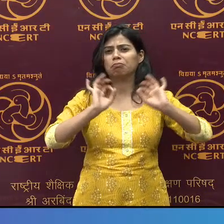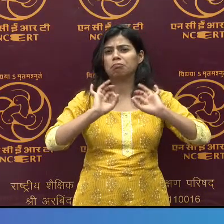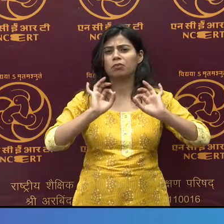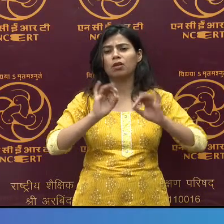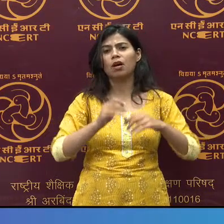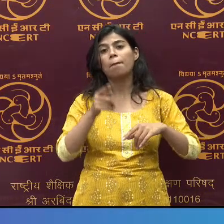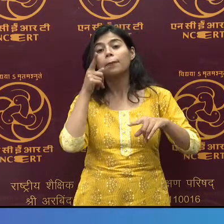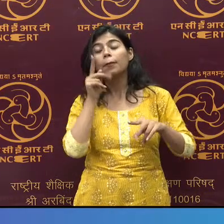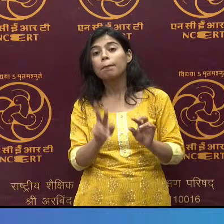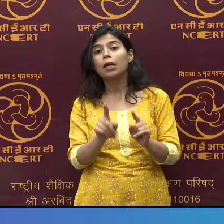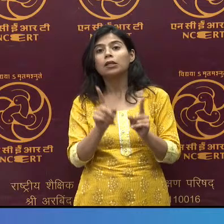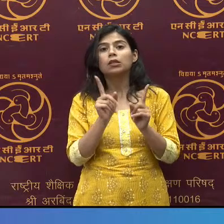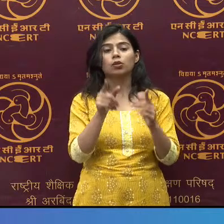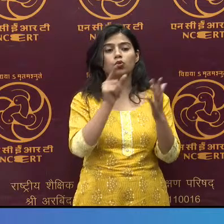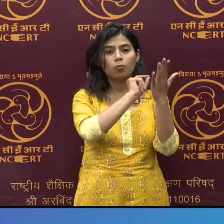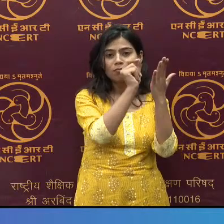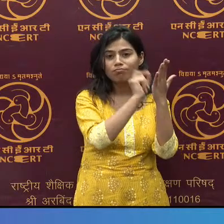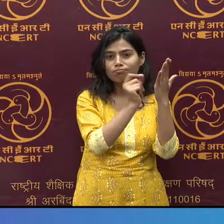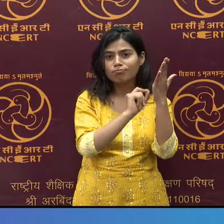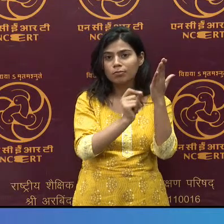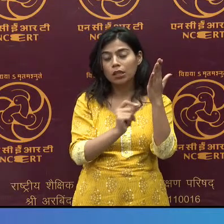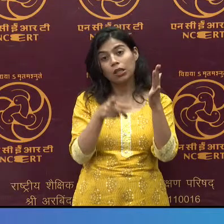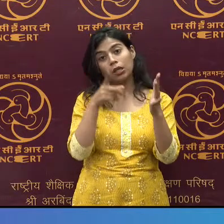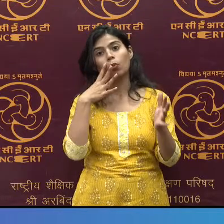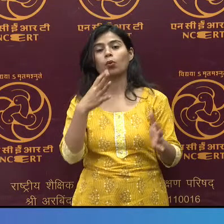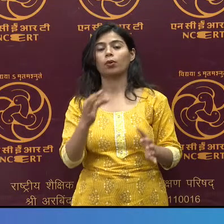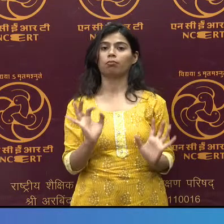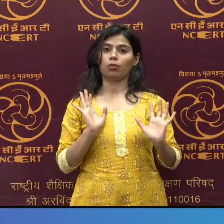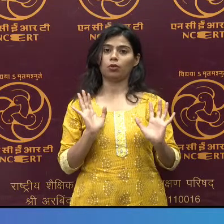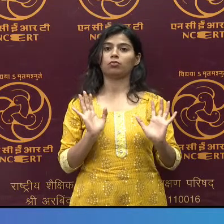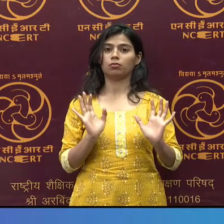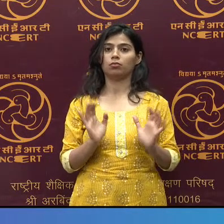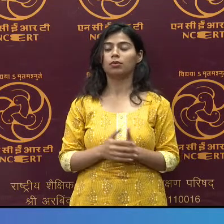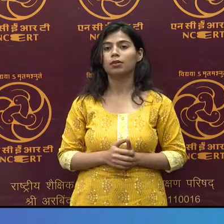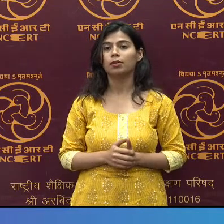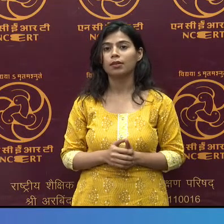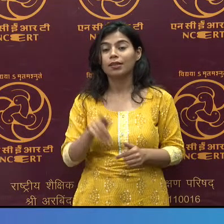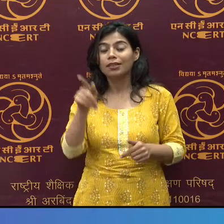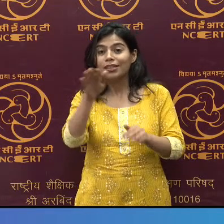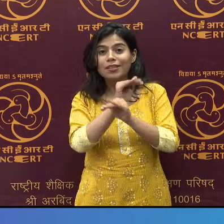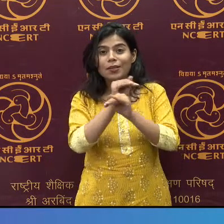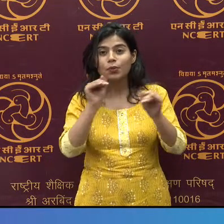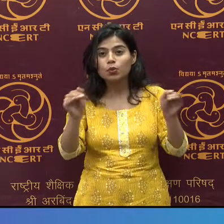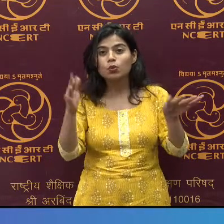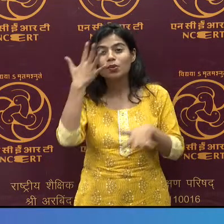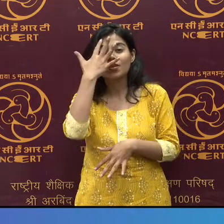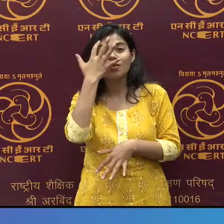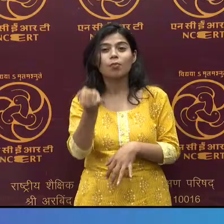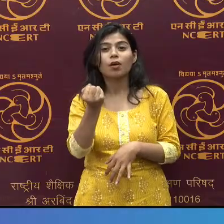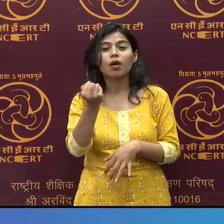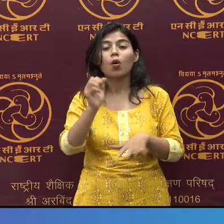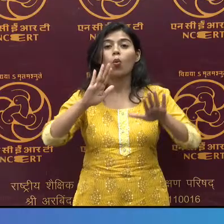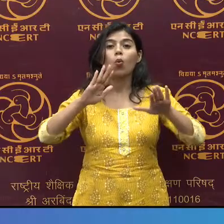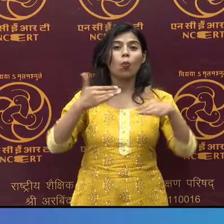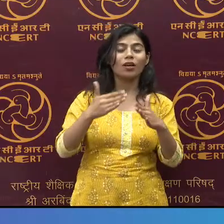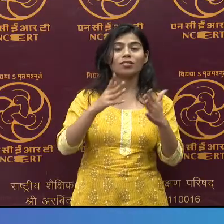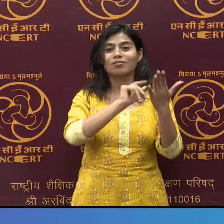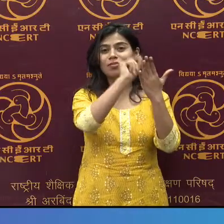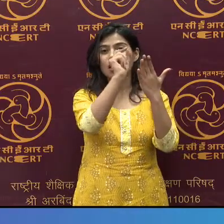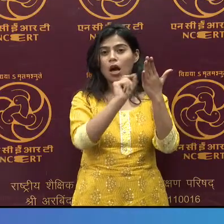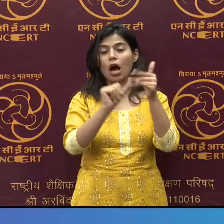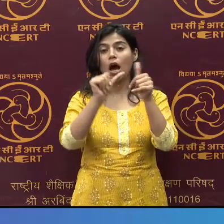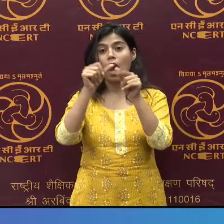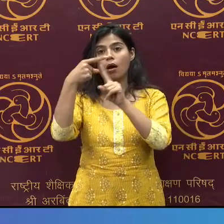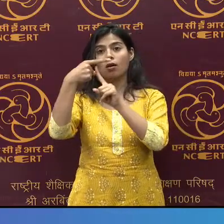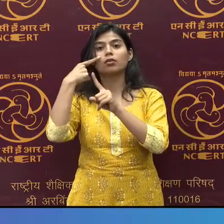of that topic do matter. Now this is something very important and the student should commit it to their memory that while writing an article, please